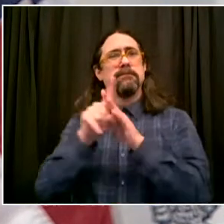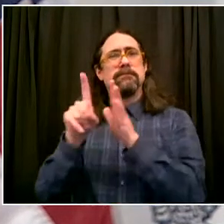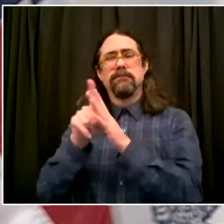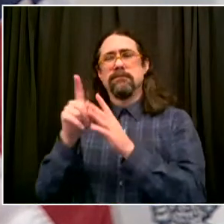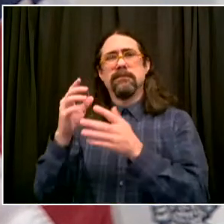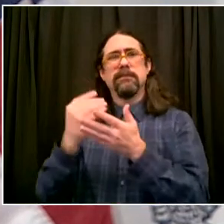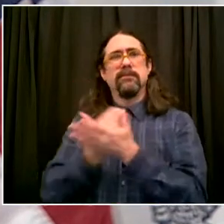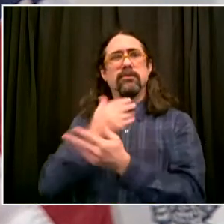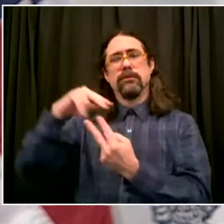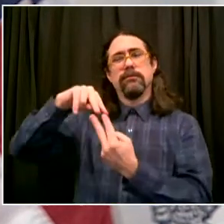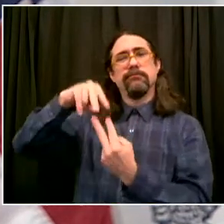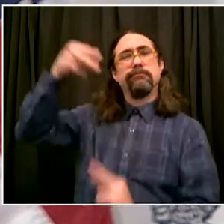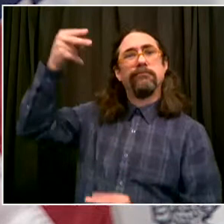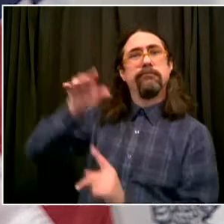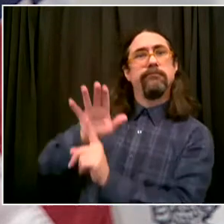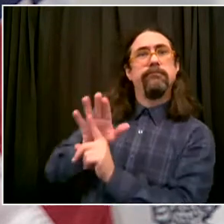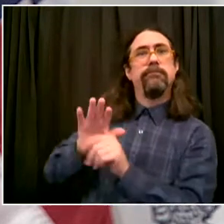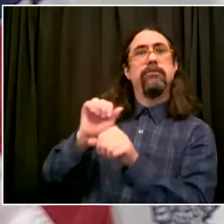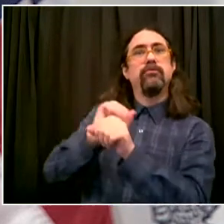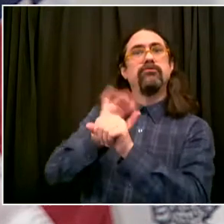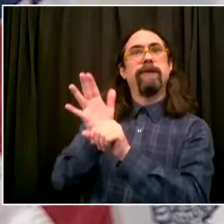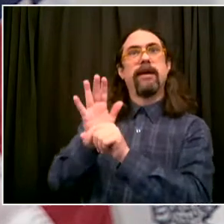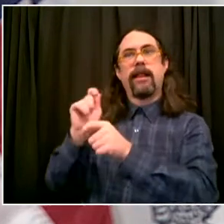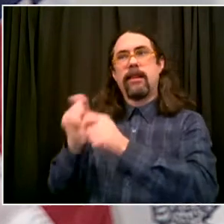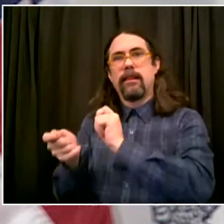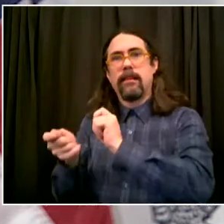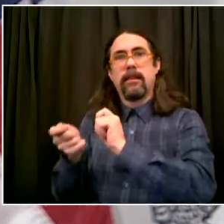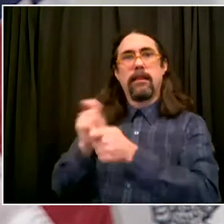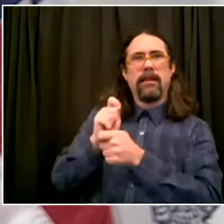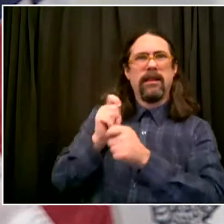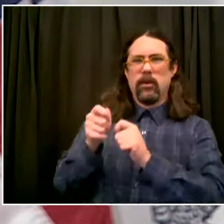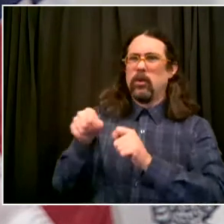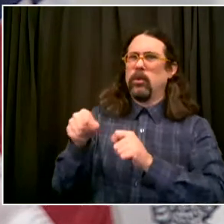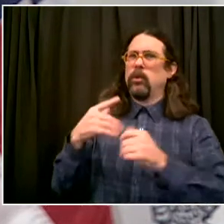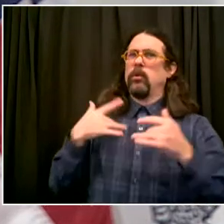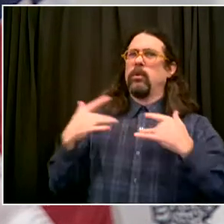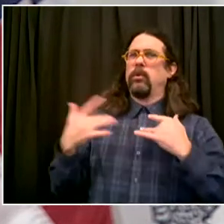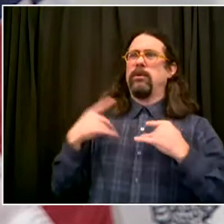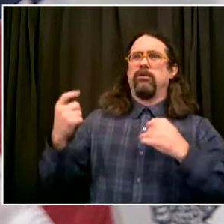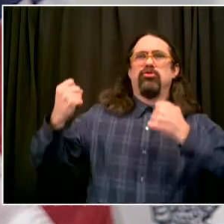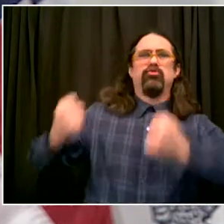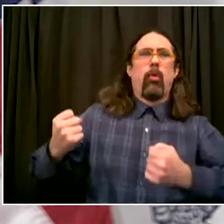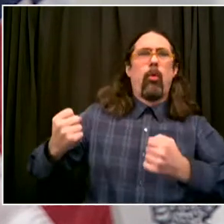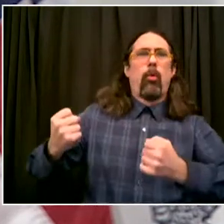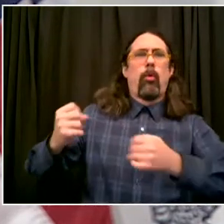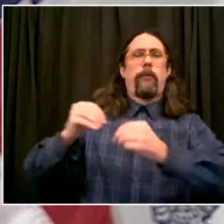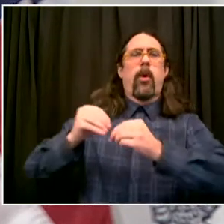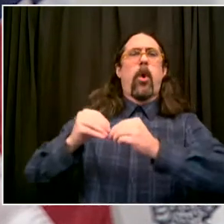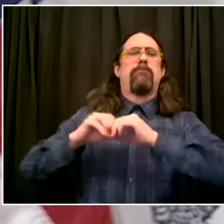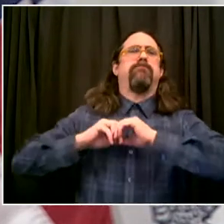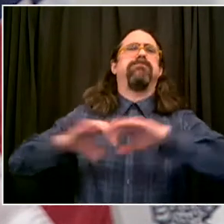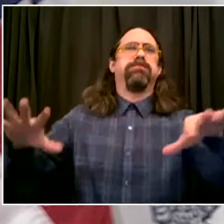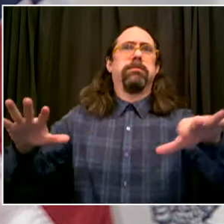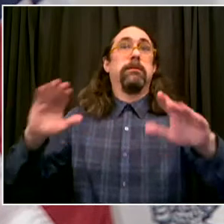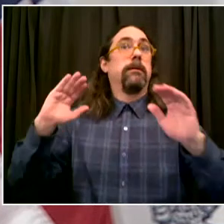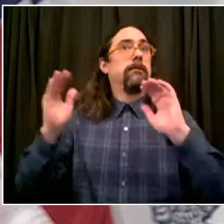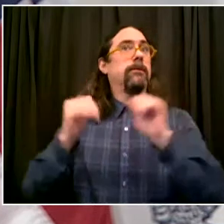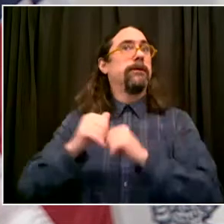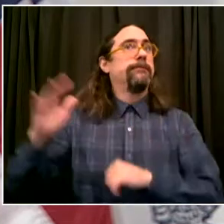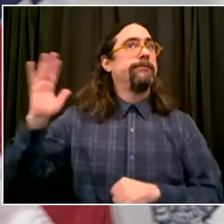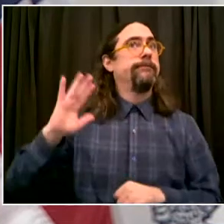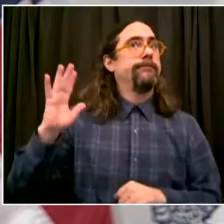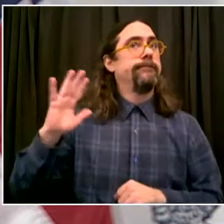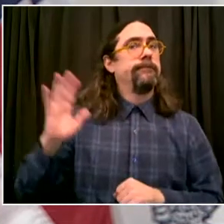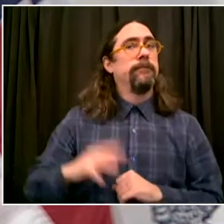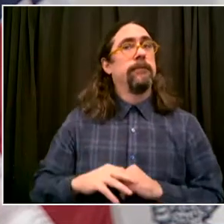way. So our focus will be on the piece that we do control, which is the enforcement, getting that right. And we're certainly going to be